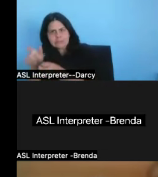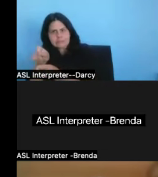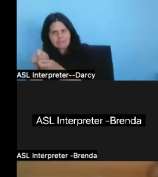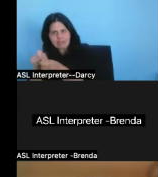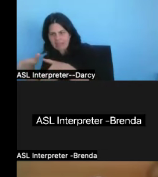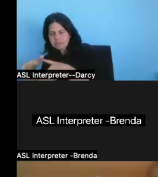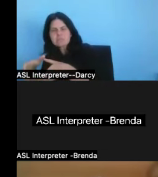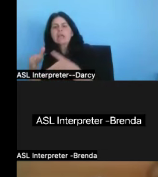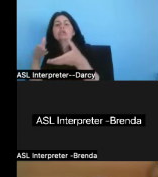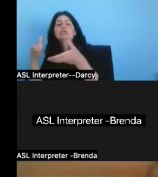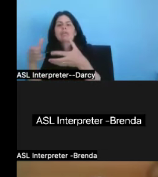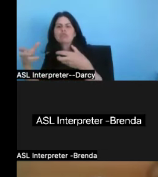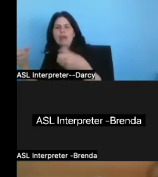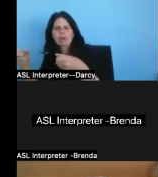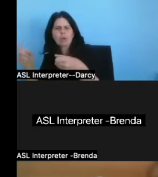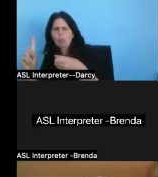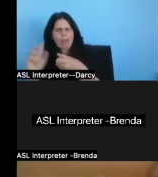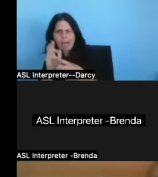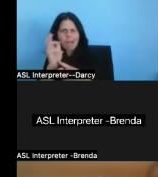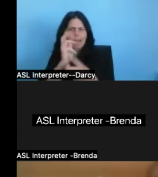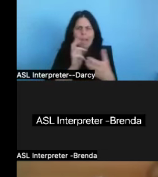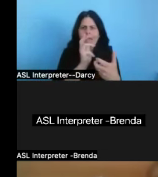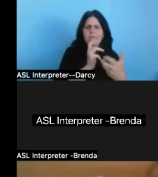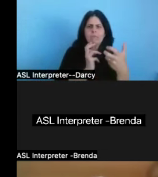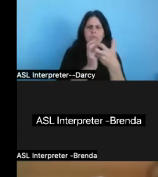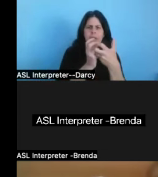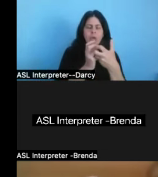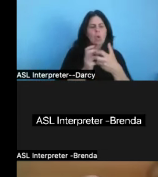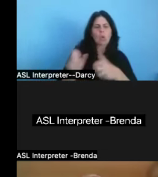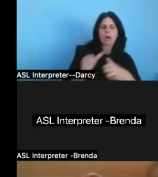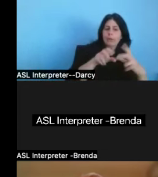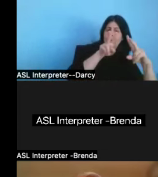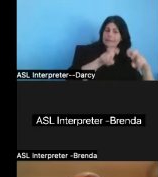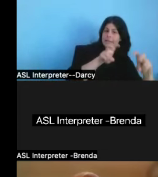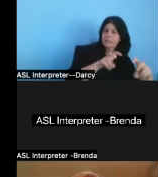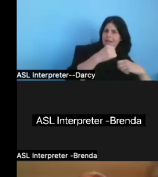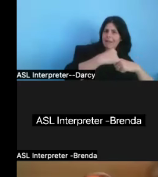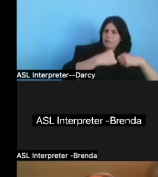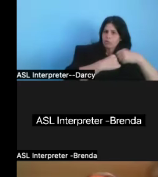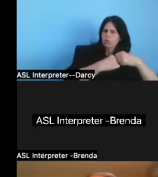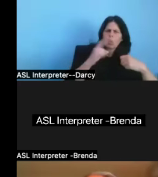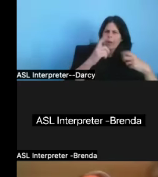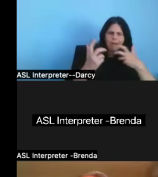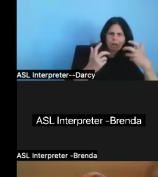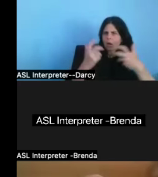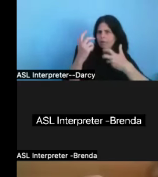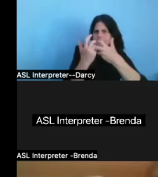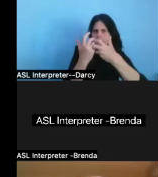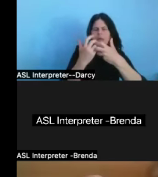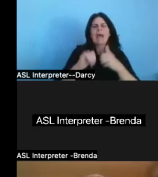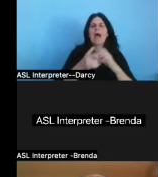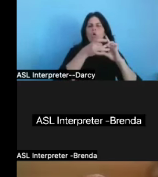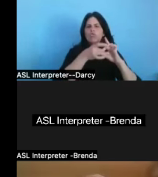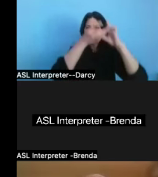service recovery, where does that fit? Or if you're looking at an assessment of an infrastructure system, where does that fit? How does that relate to the community? How does that